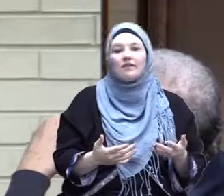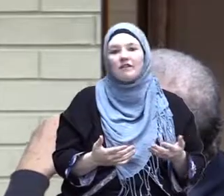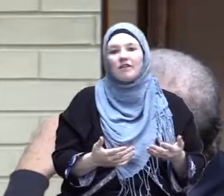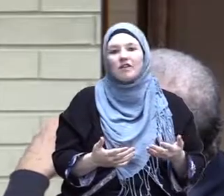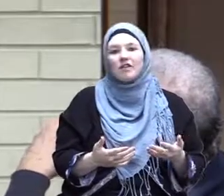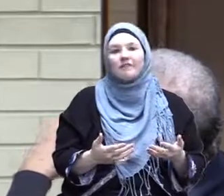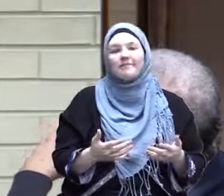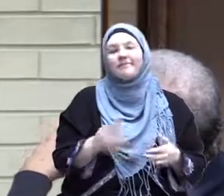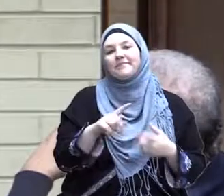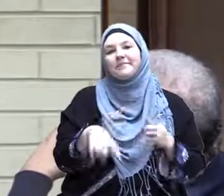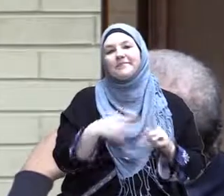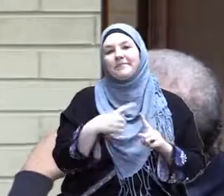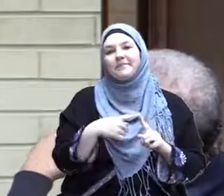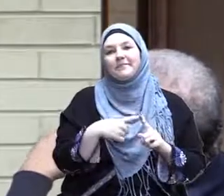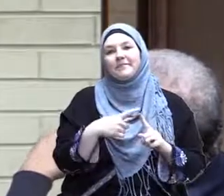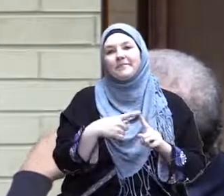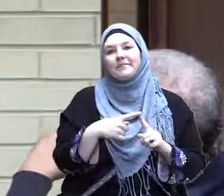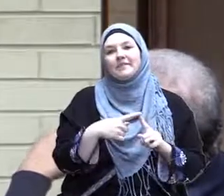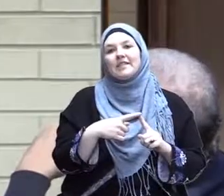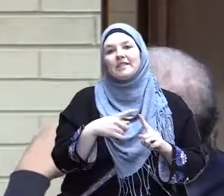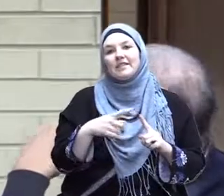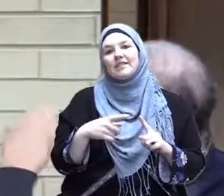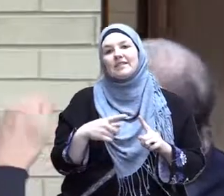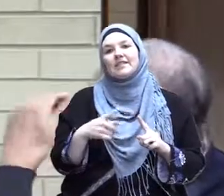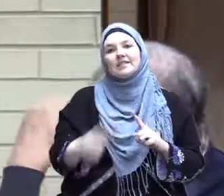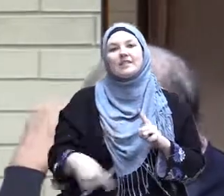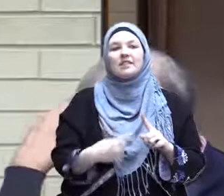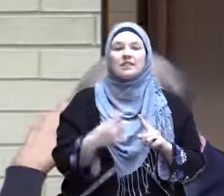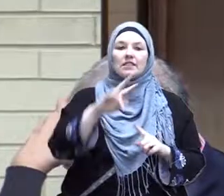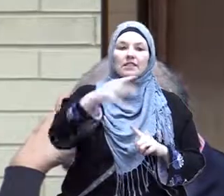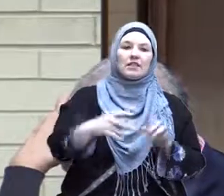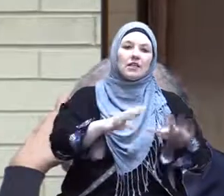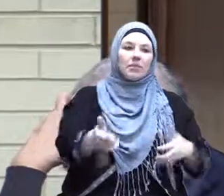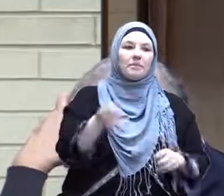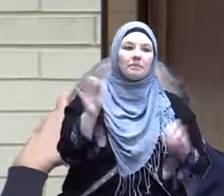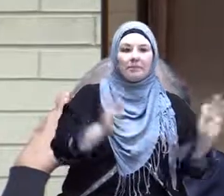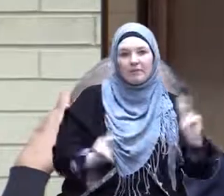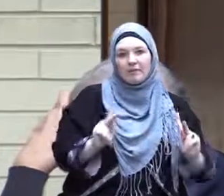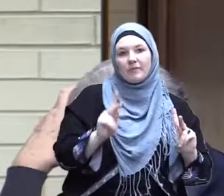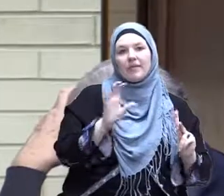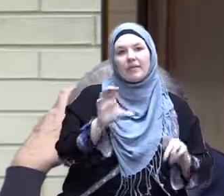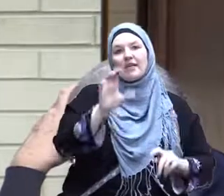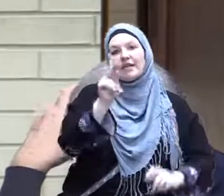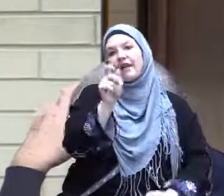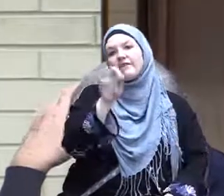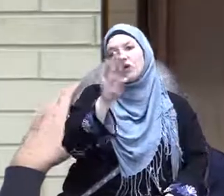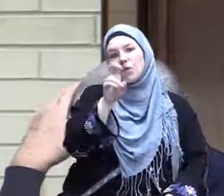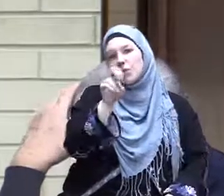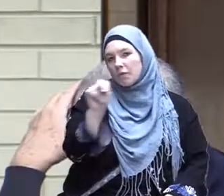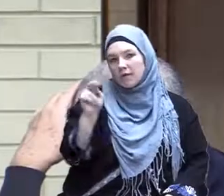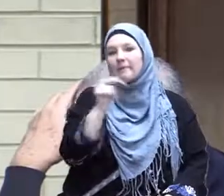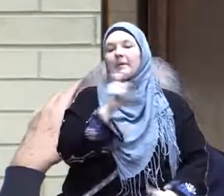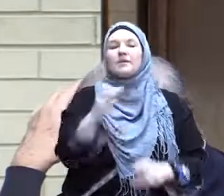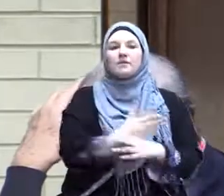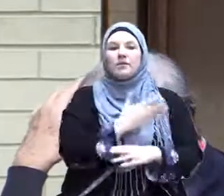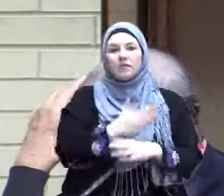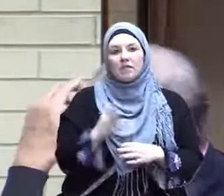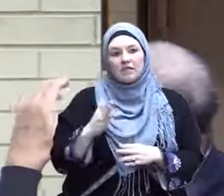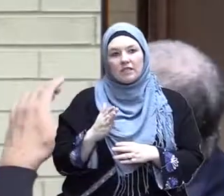moves directly into the second category of people, which is the kafirun. Because